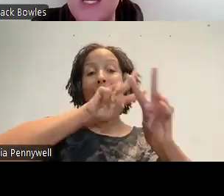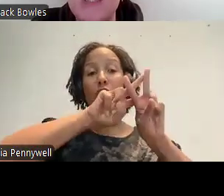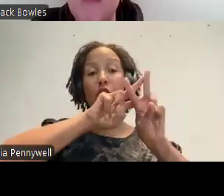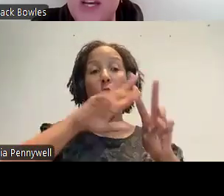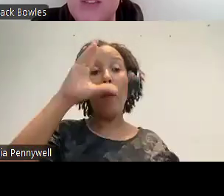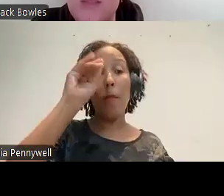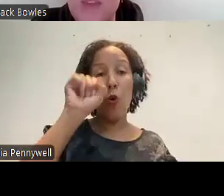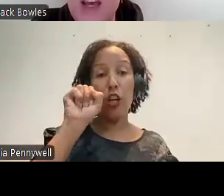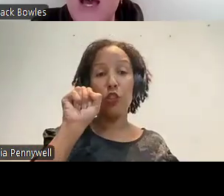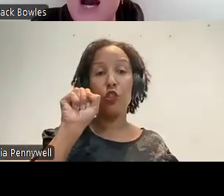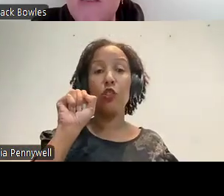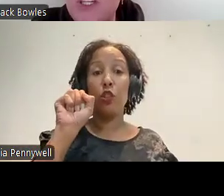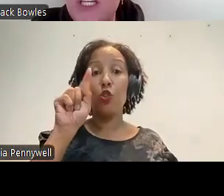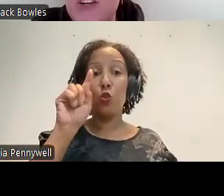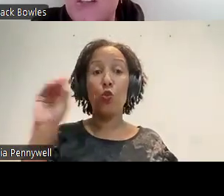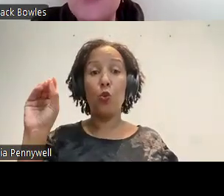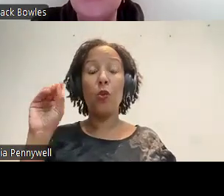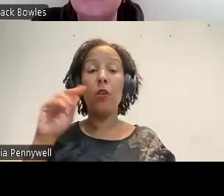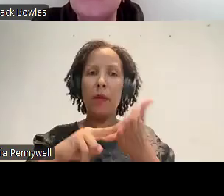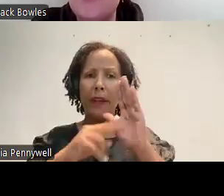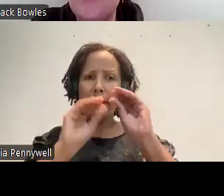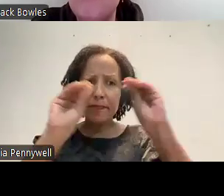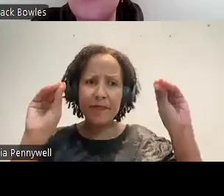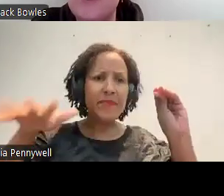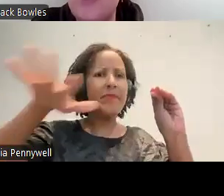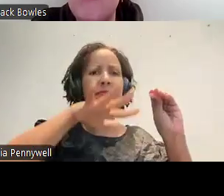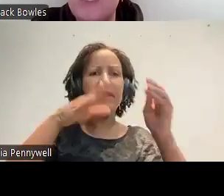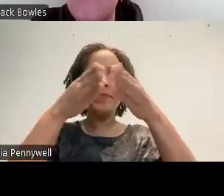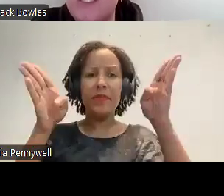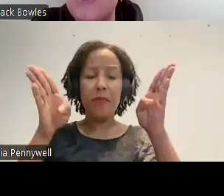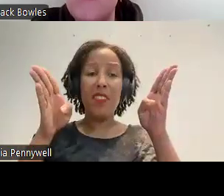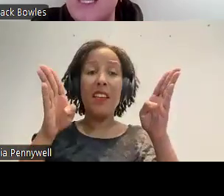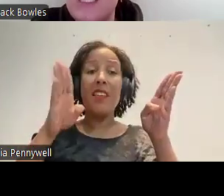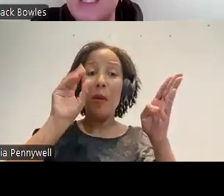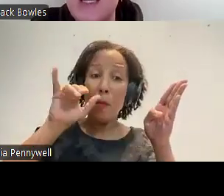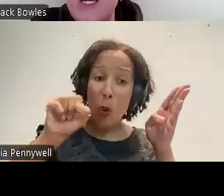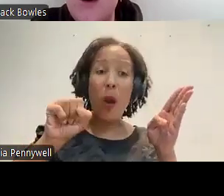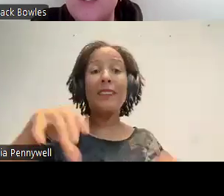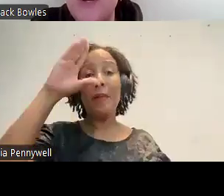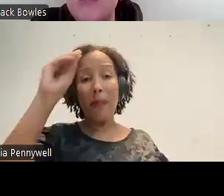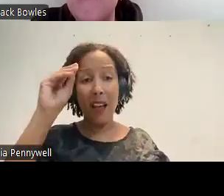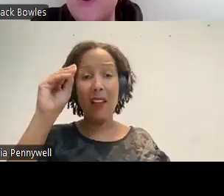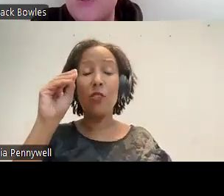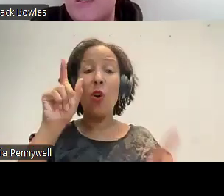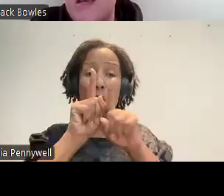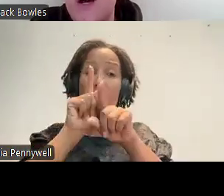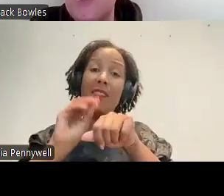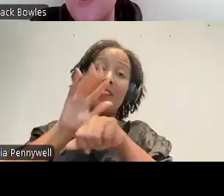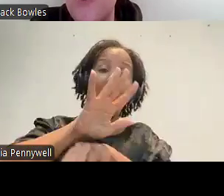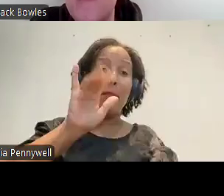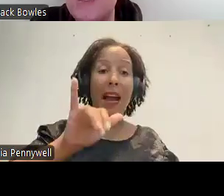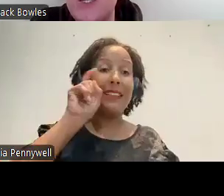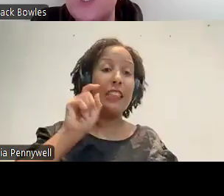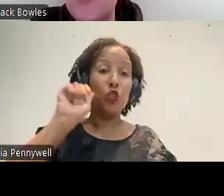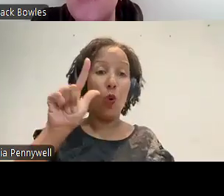sex trafficking of males. After years of treating sexual abuse and trafficking victims, Landon helped create the first safe